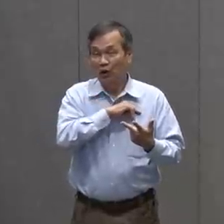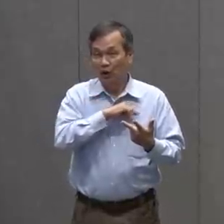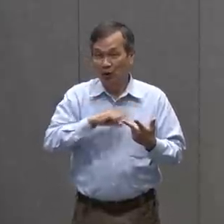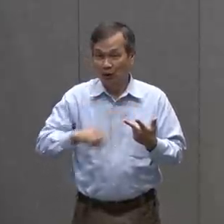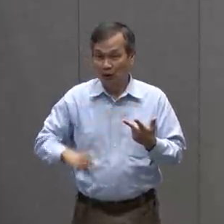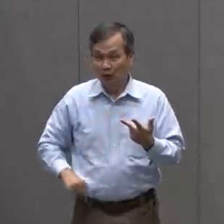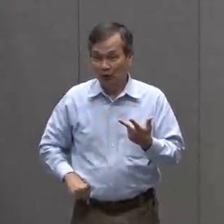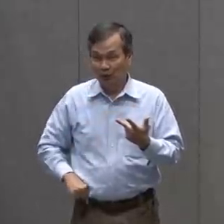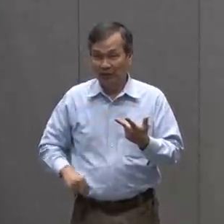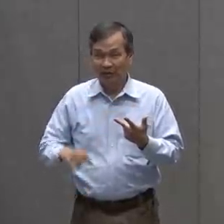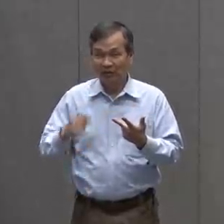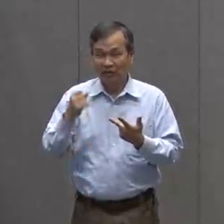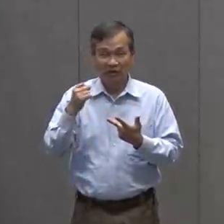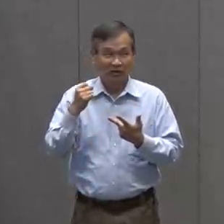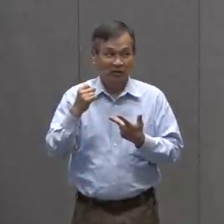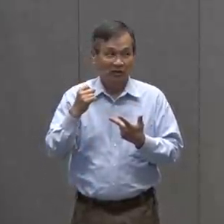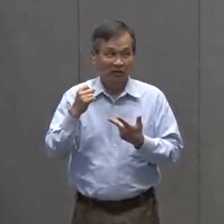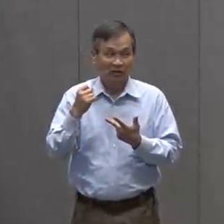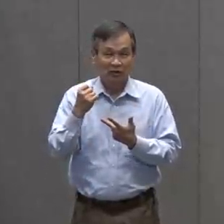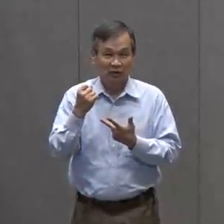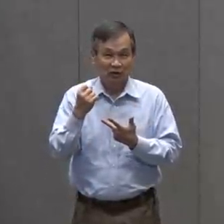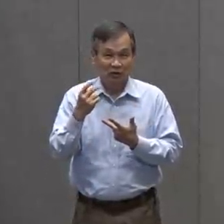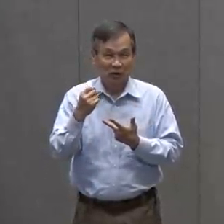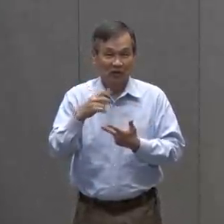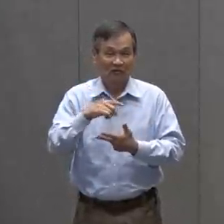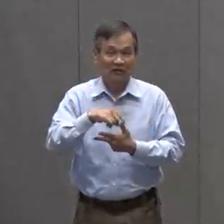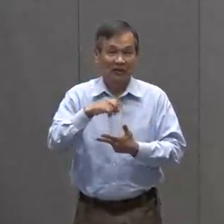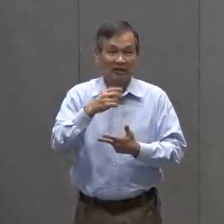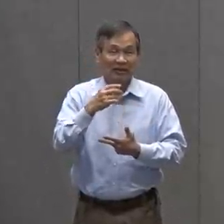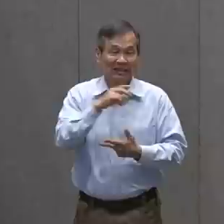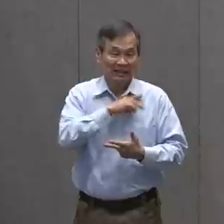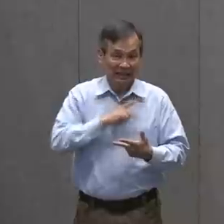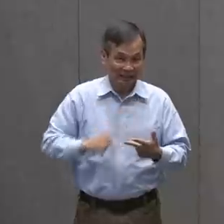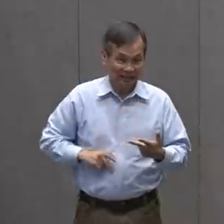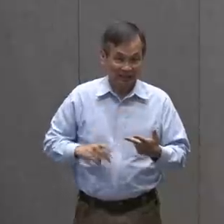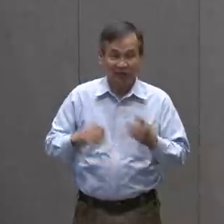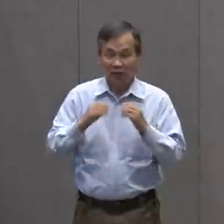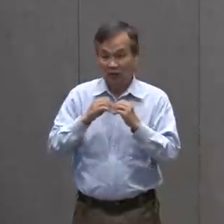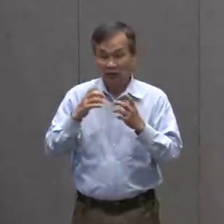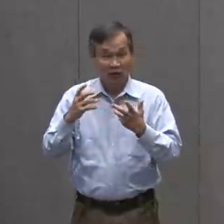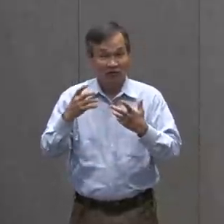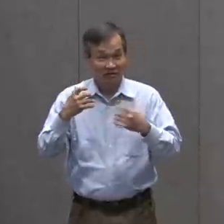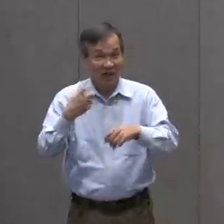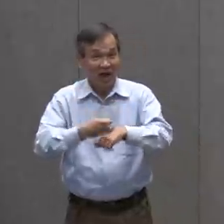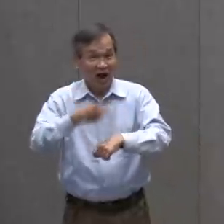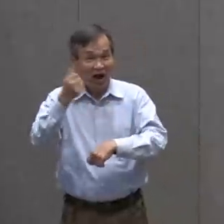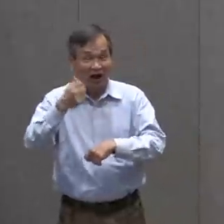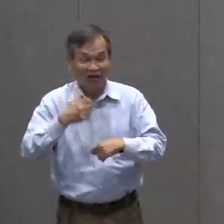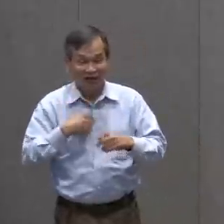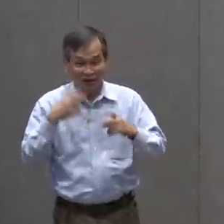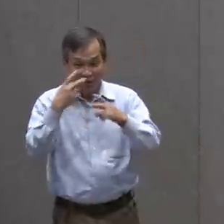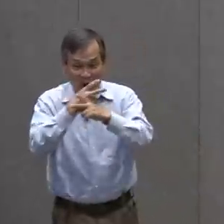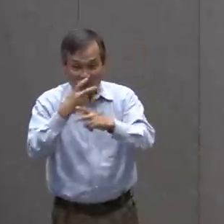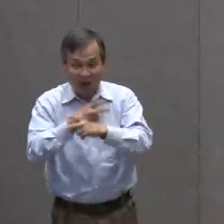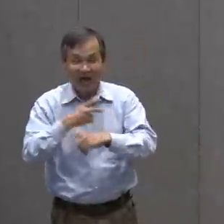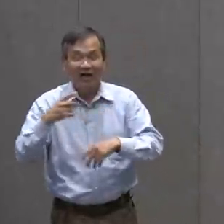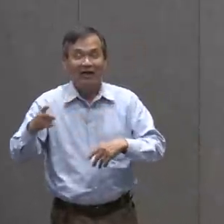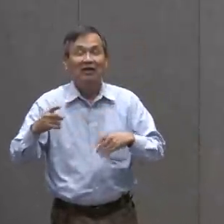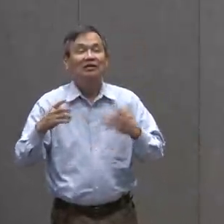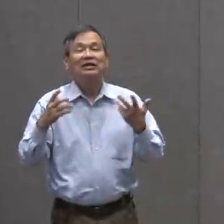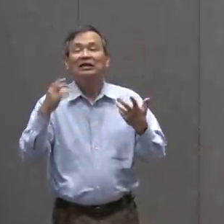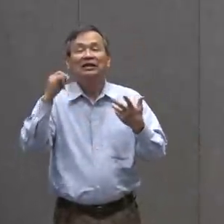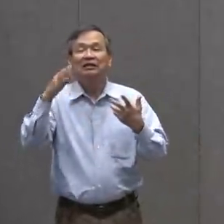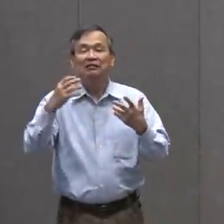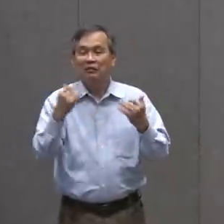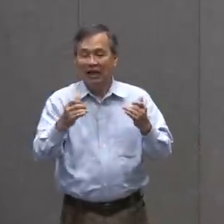14. To make it a little harder if you're playing against someone who's a little older. If you're playing against someone who's a little younger, take those